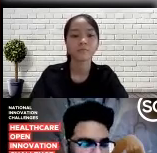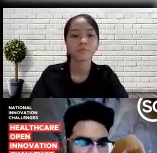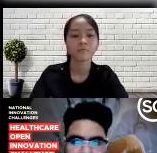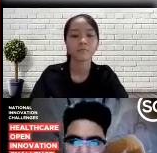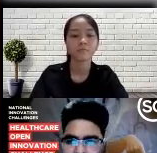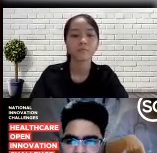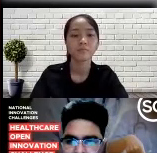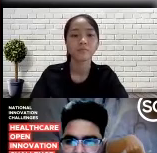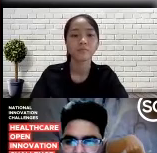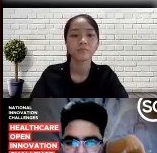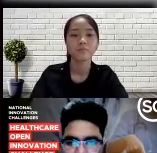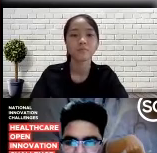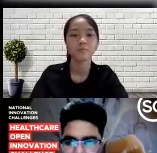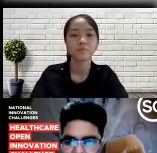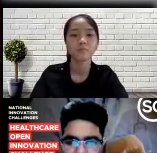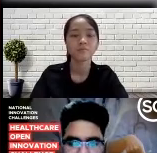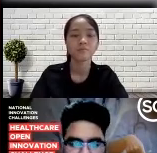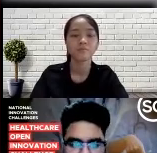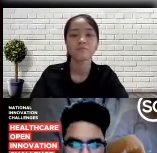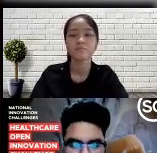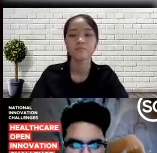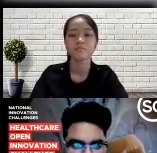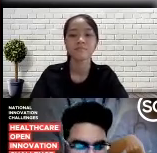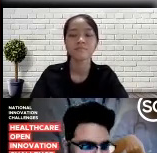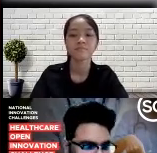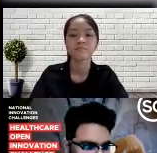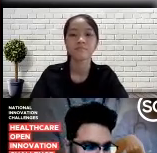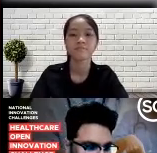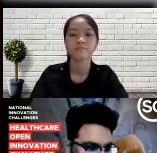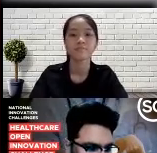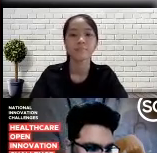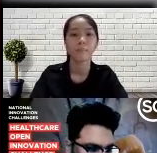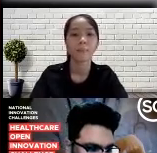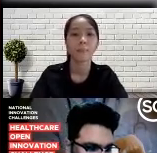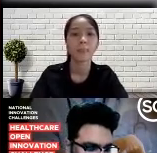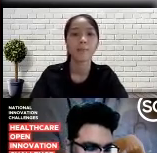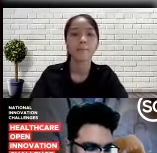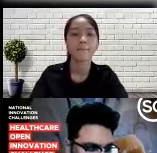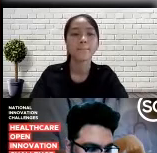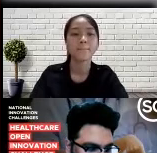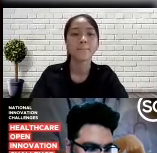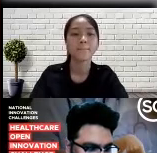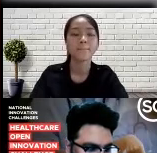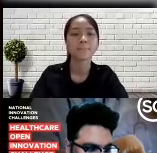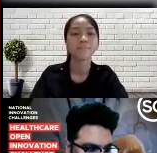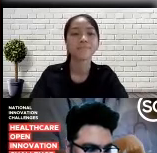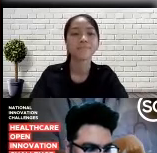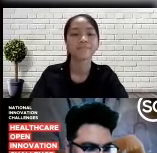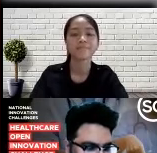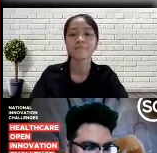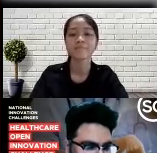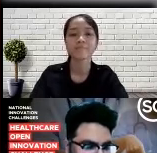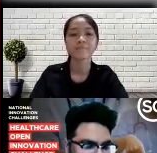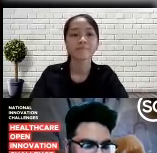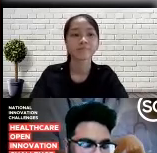any Q&A. So meanwhile, people typing in the Q&A, we have a few questions.